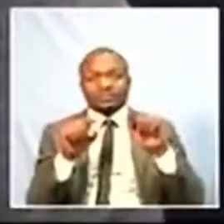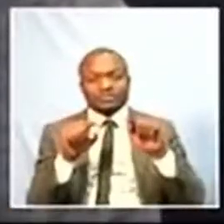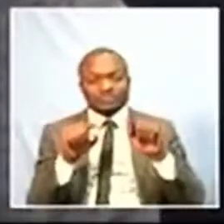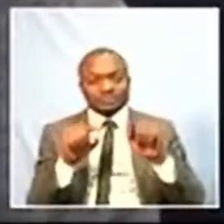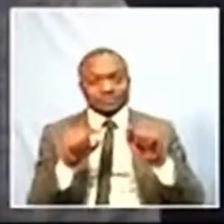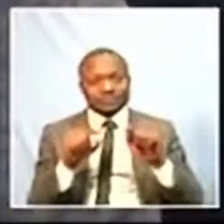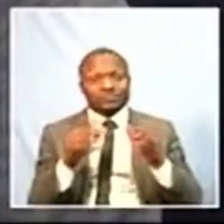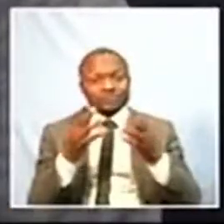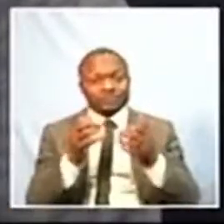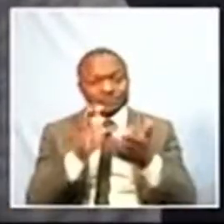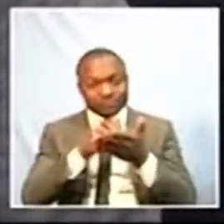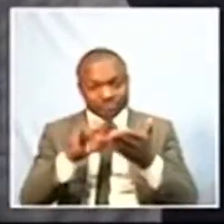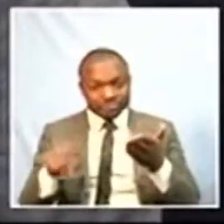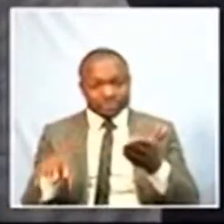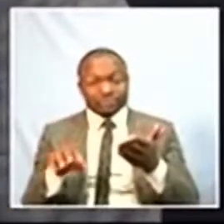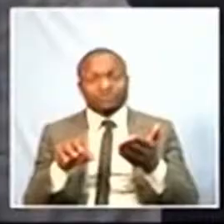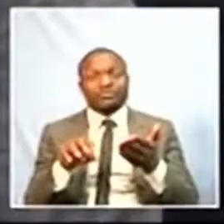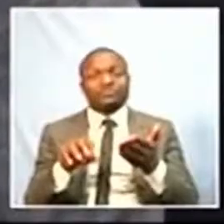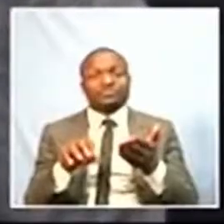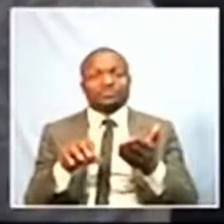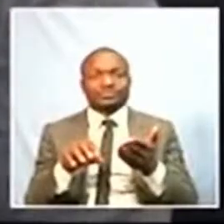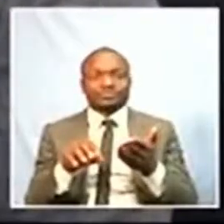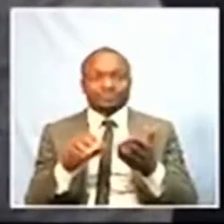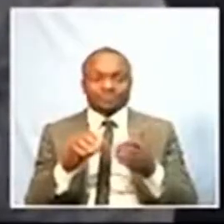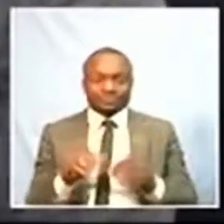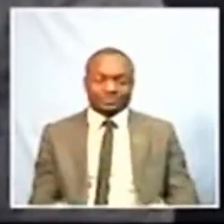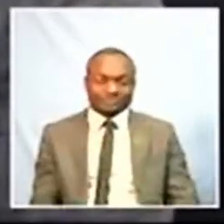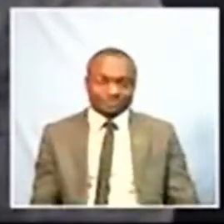I wish to retract that submission, Chair.